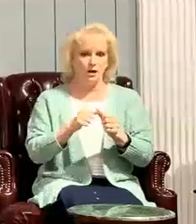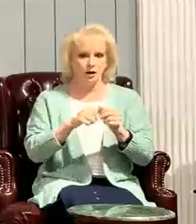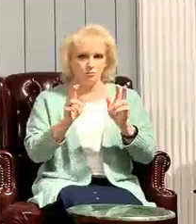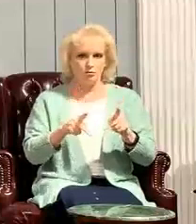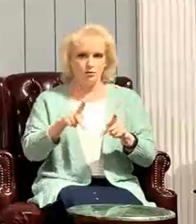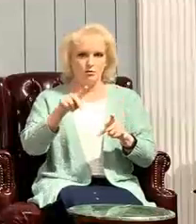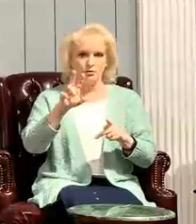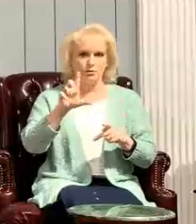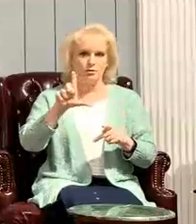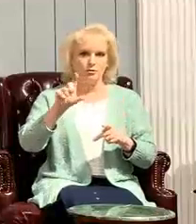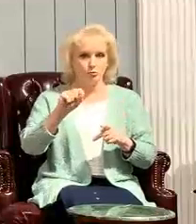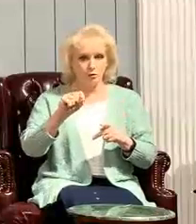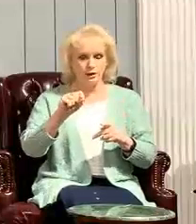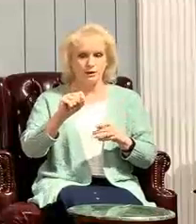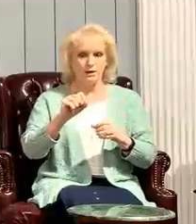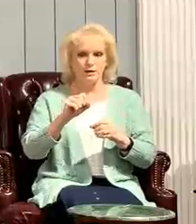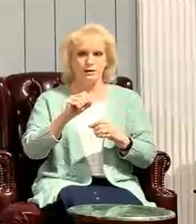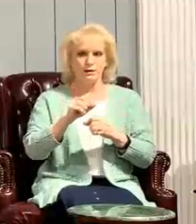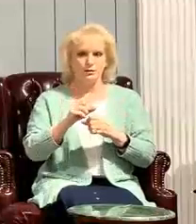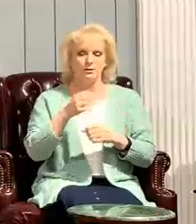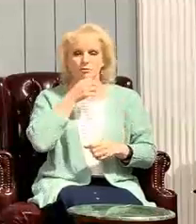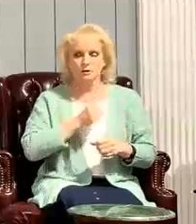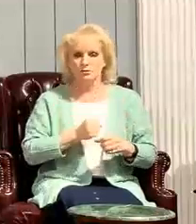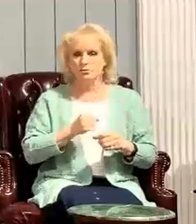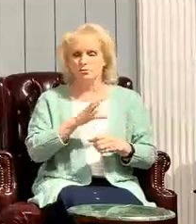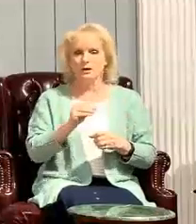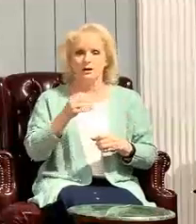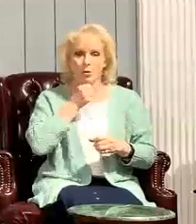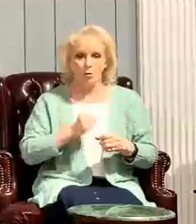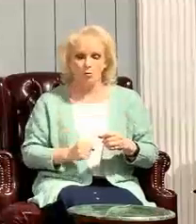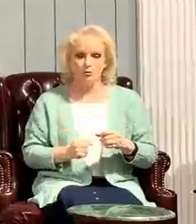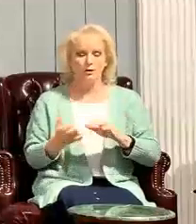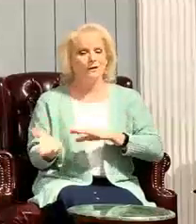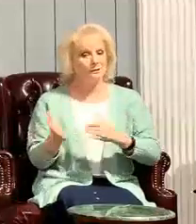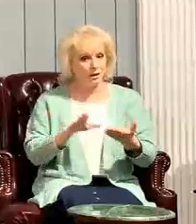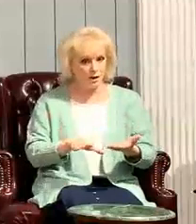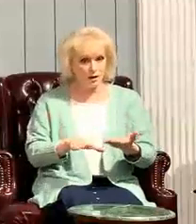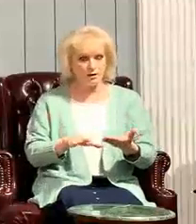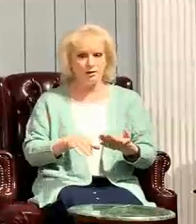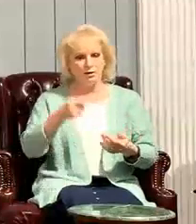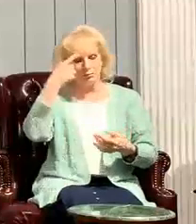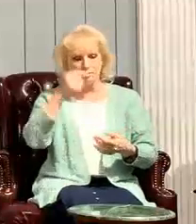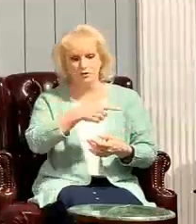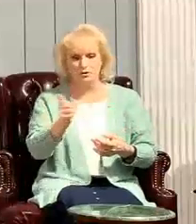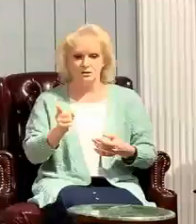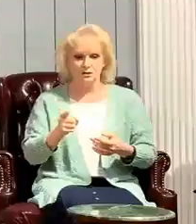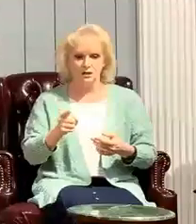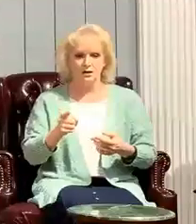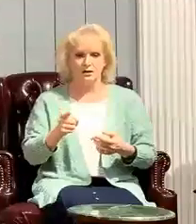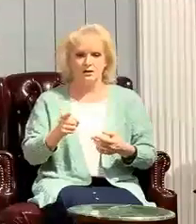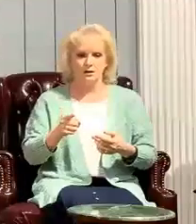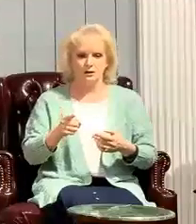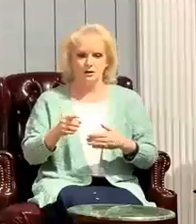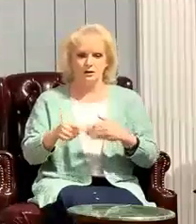old and older of that original group that left Egypt has died off. And because they came to the